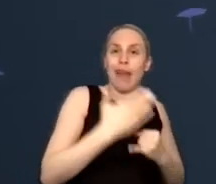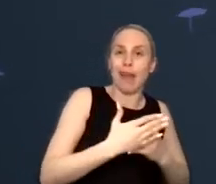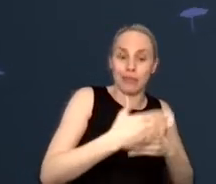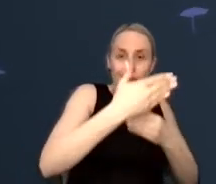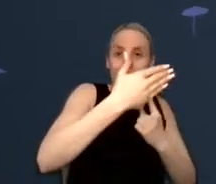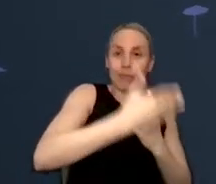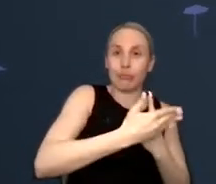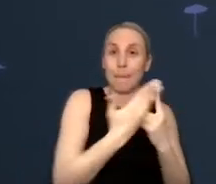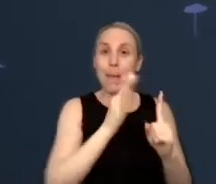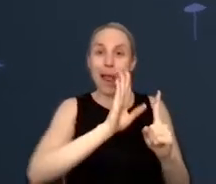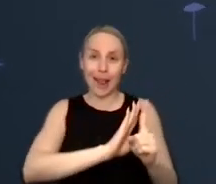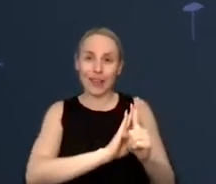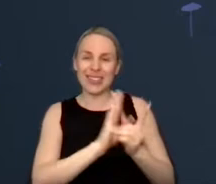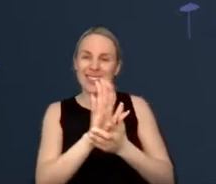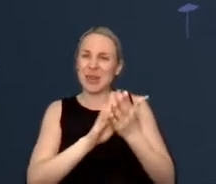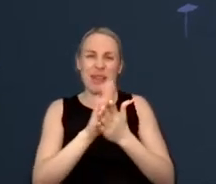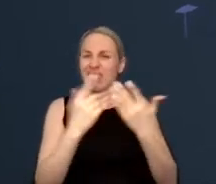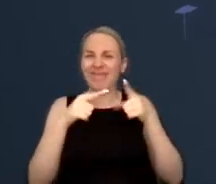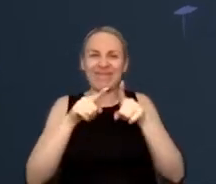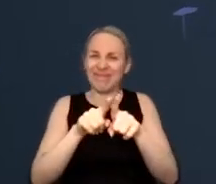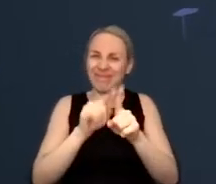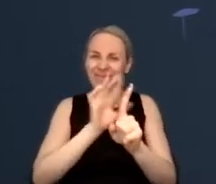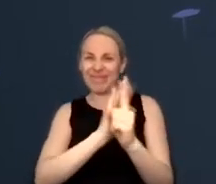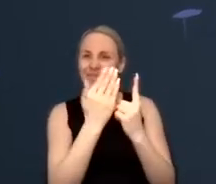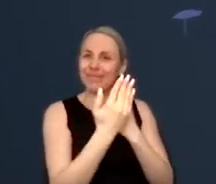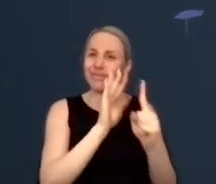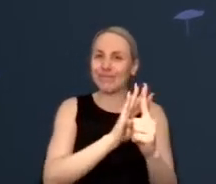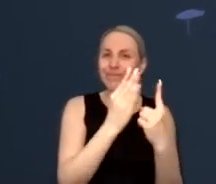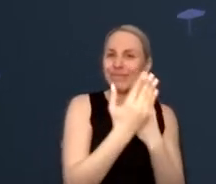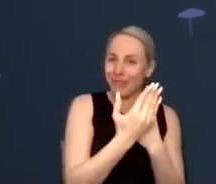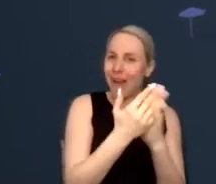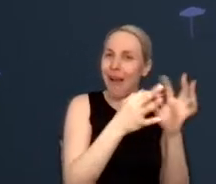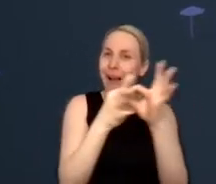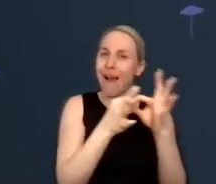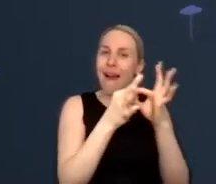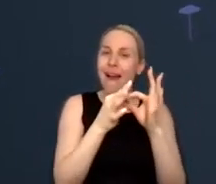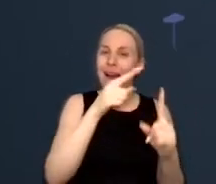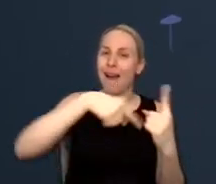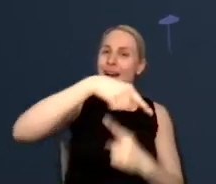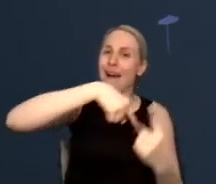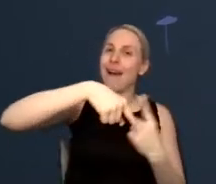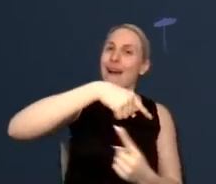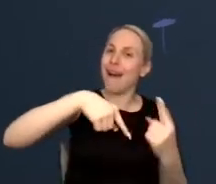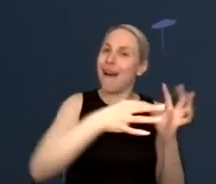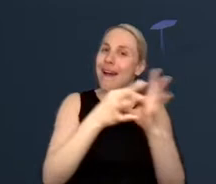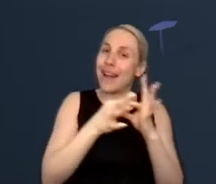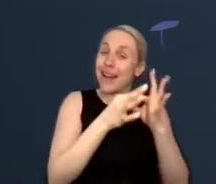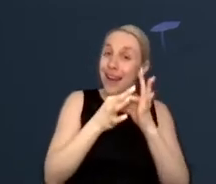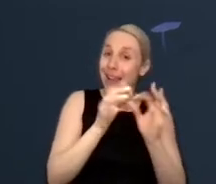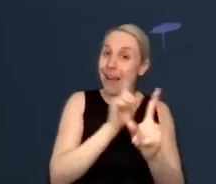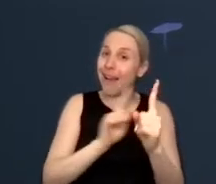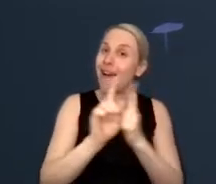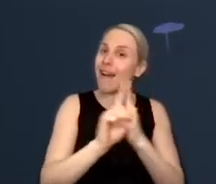less binary and it shows how you navigate between those different spaces and you're going to the front and back all the